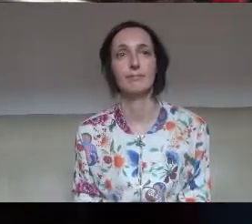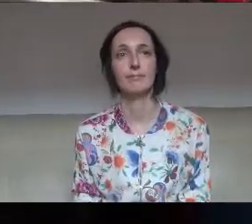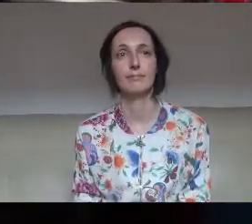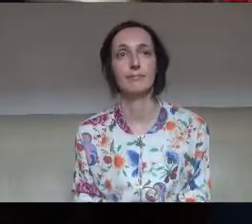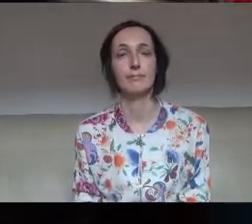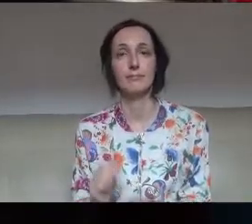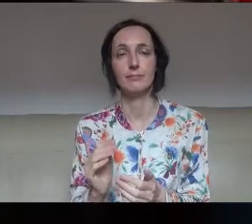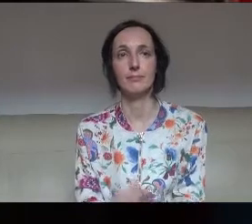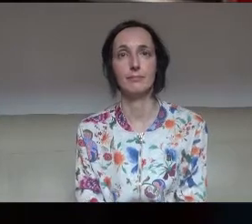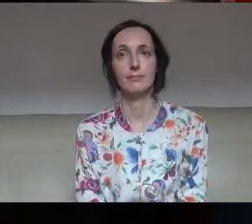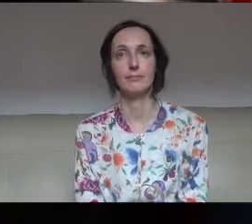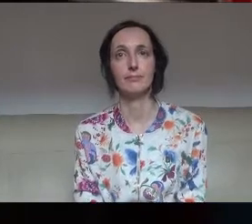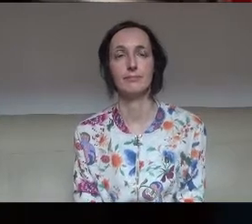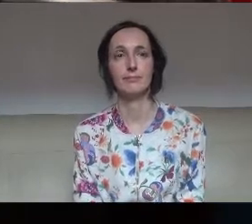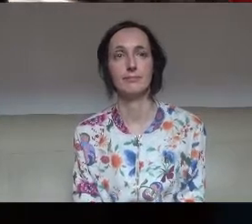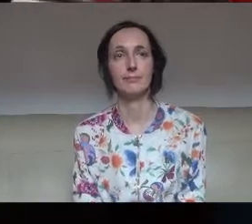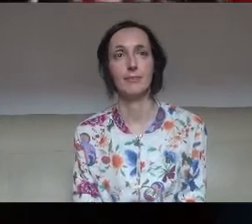Parmesan.